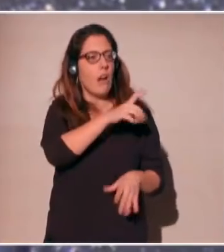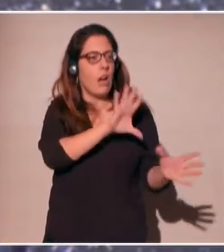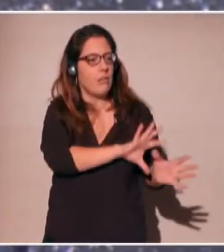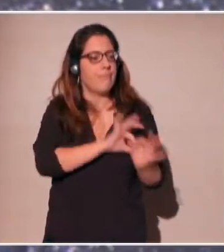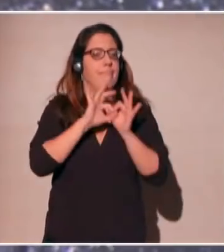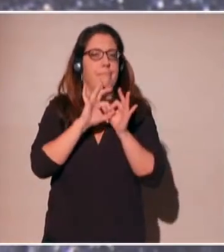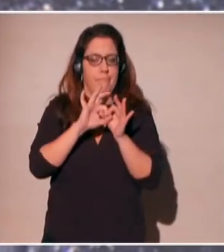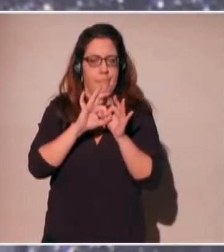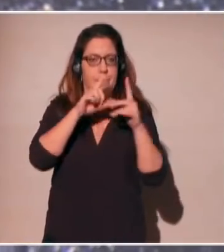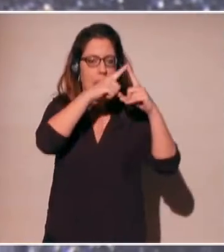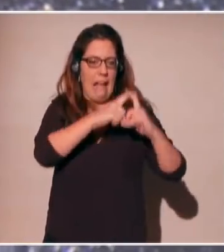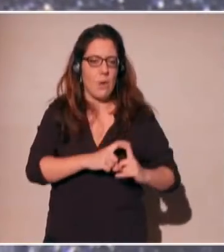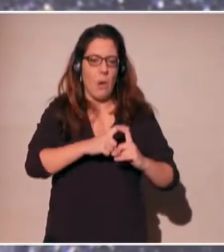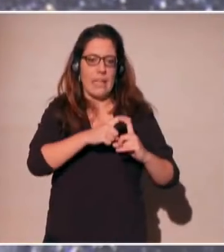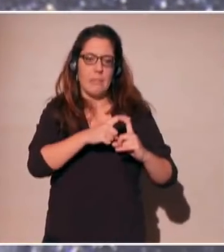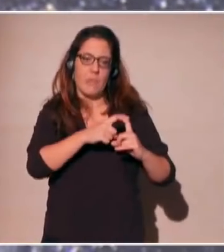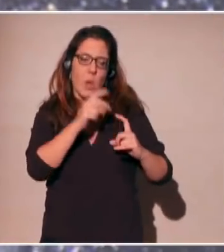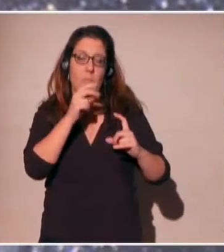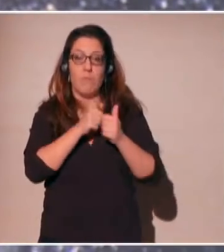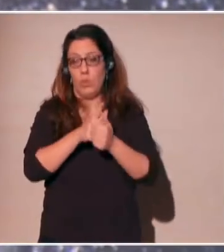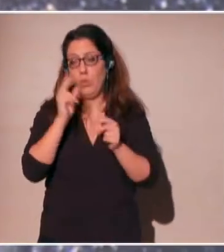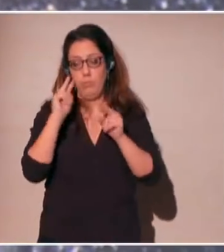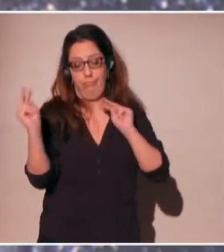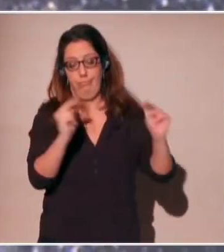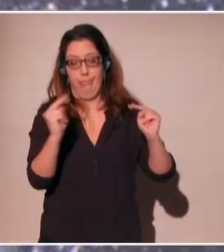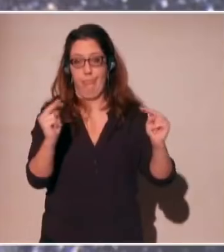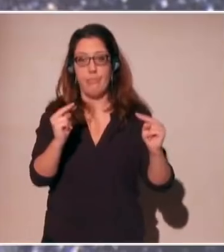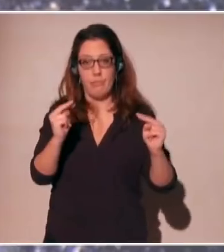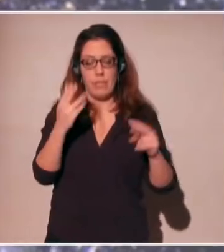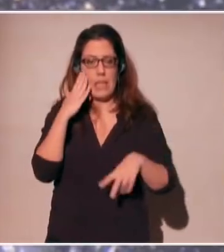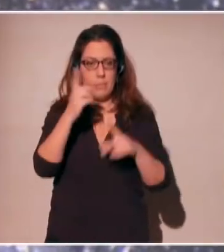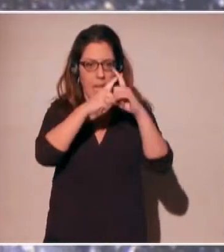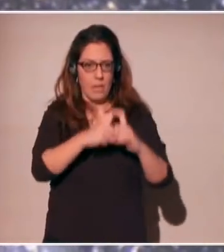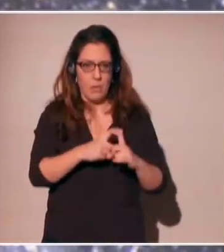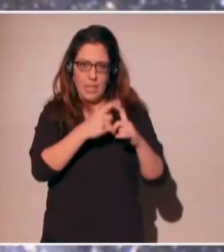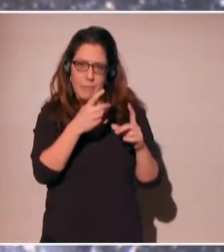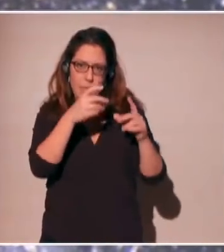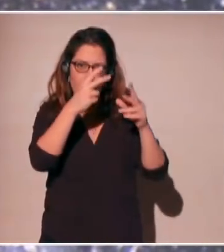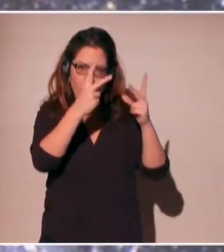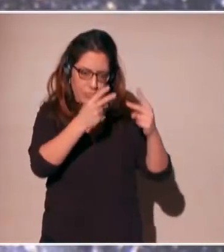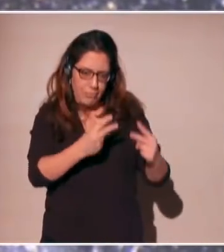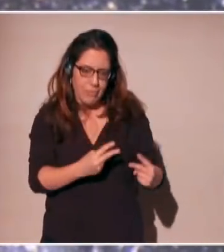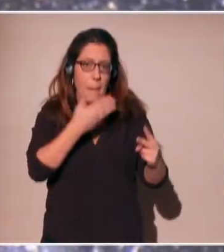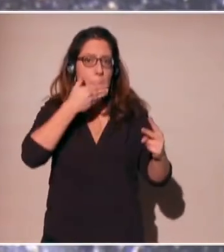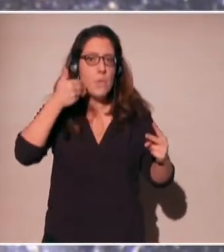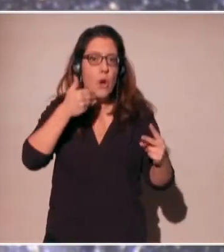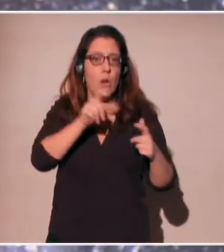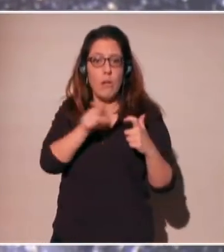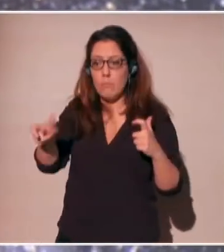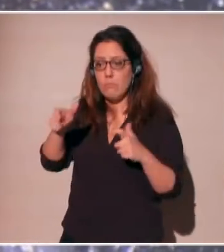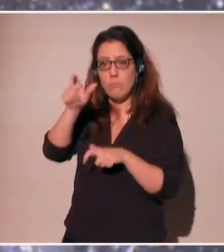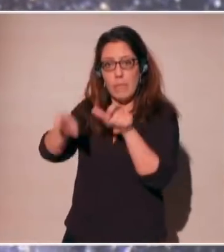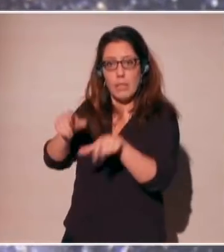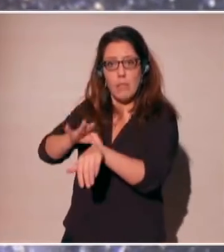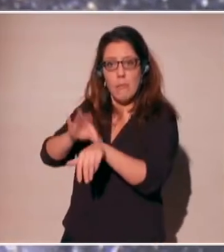can embed in the code the opinion of the patient. And we can ask them what is the outcome that they're interested in.